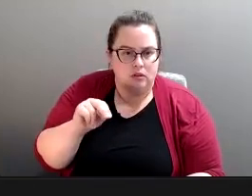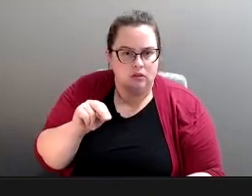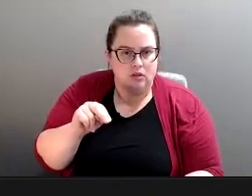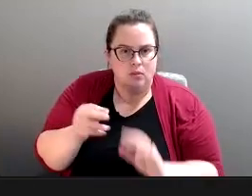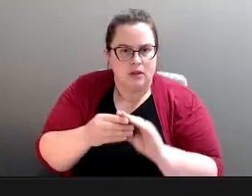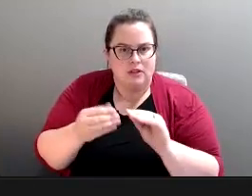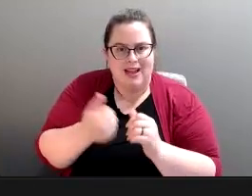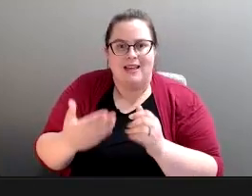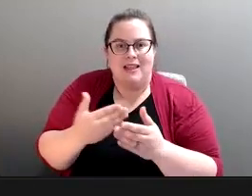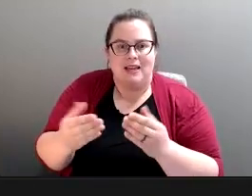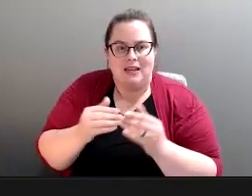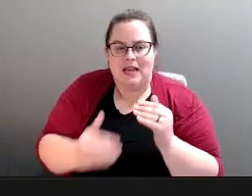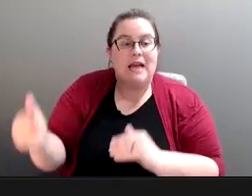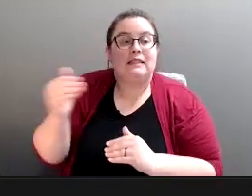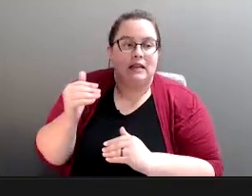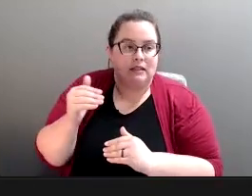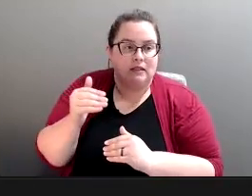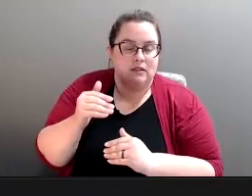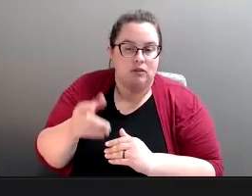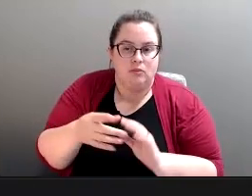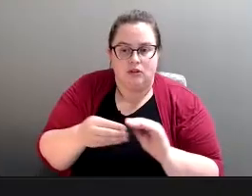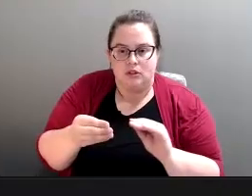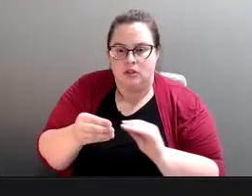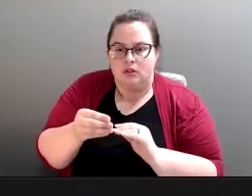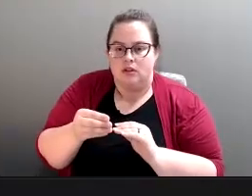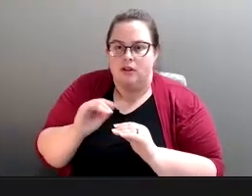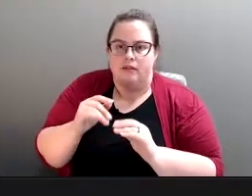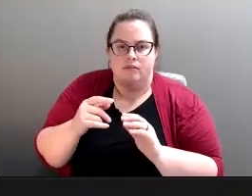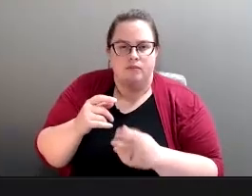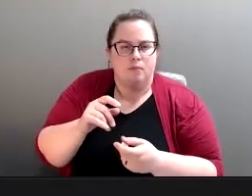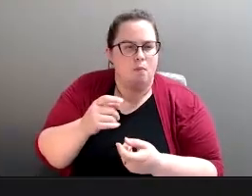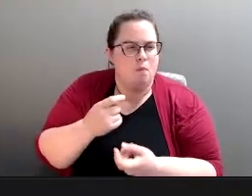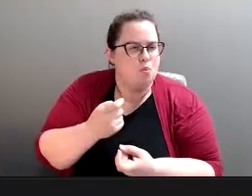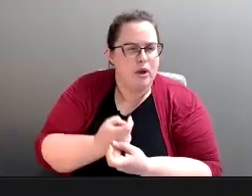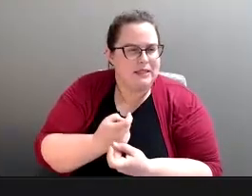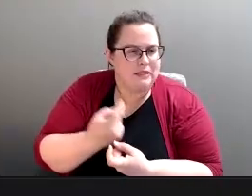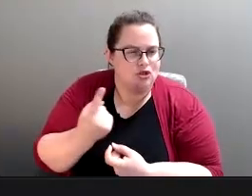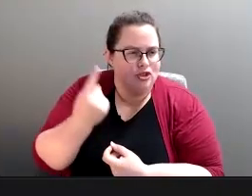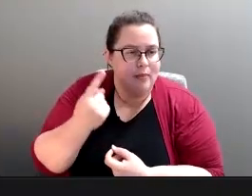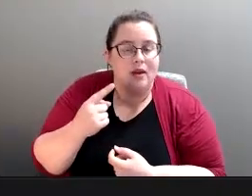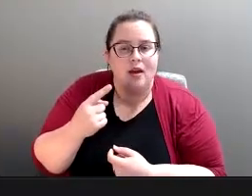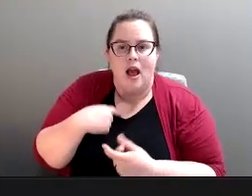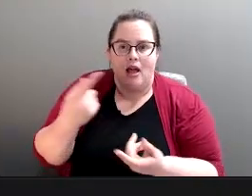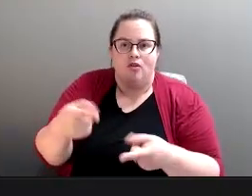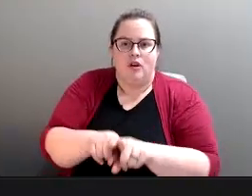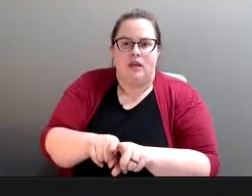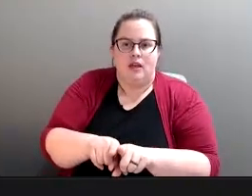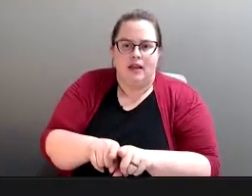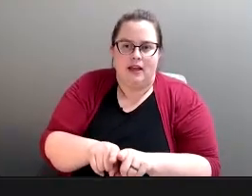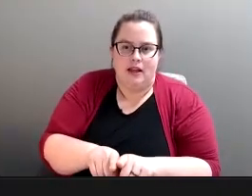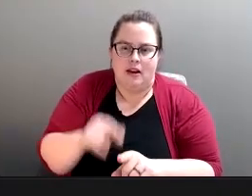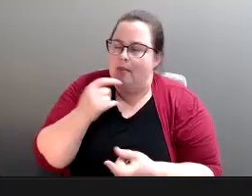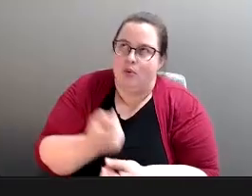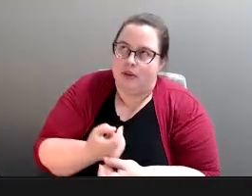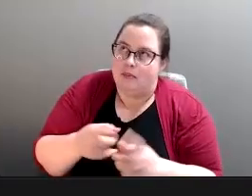right? I think you alluded to like poison or something, right? And I agree with the fact of not poison, but I agree with